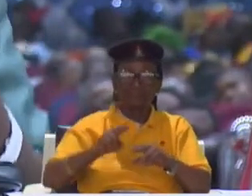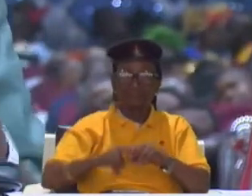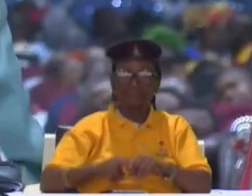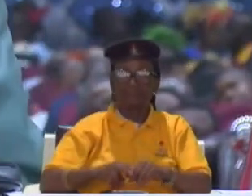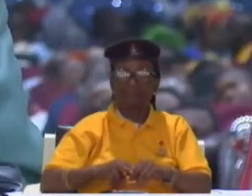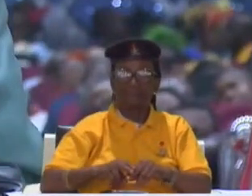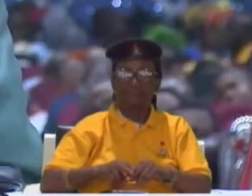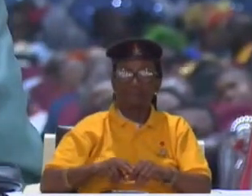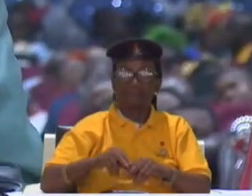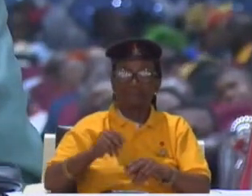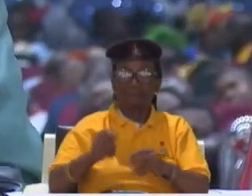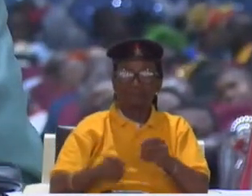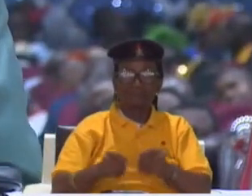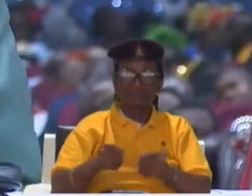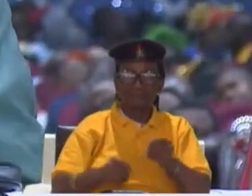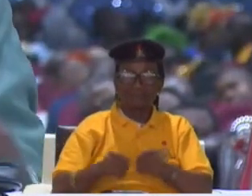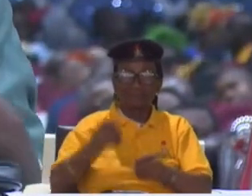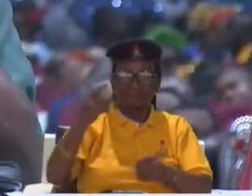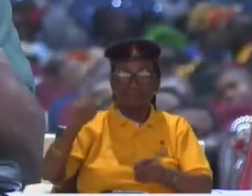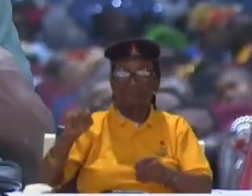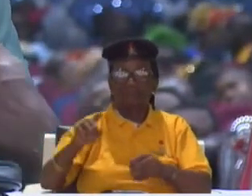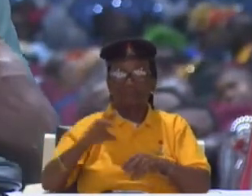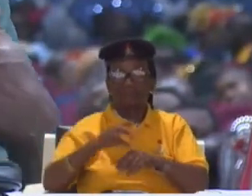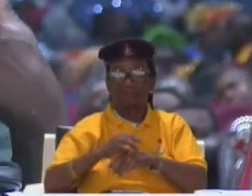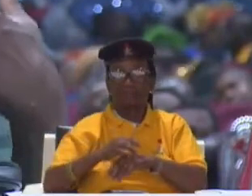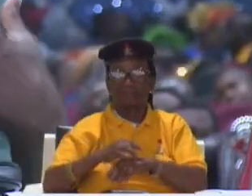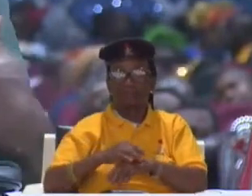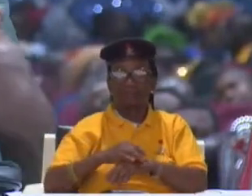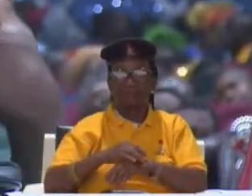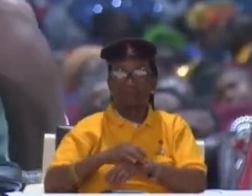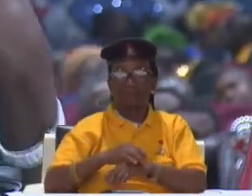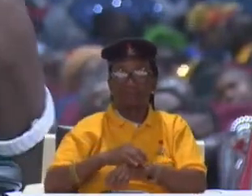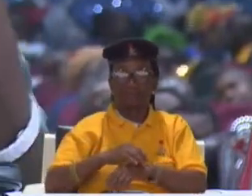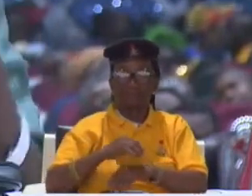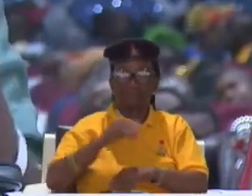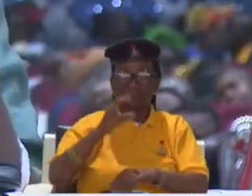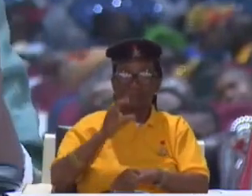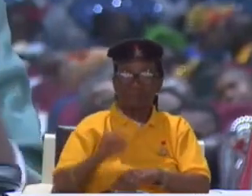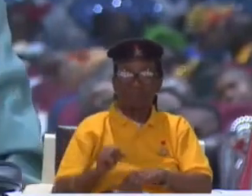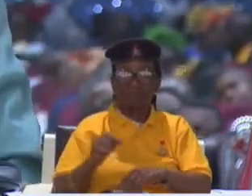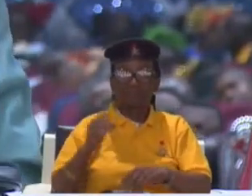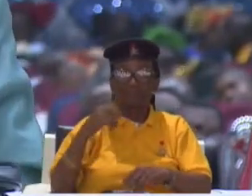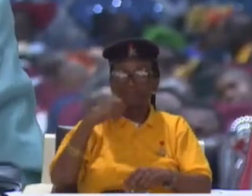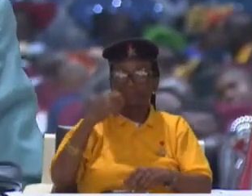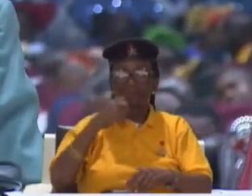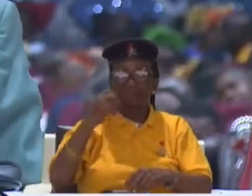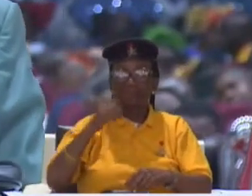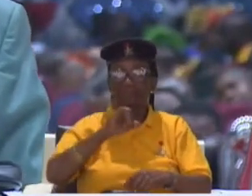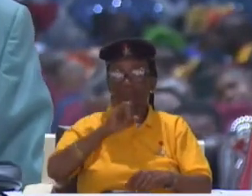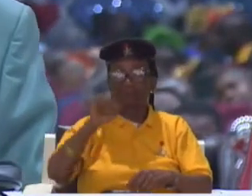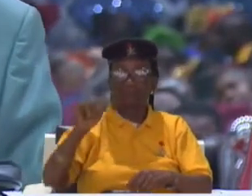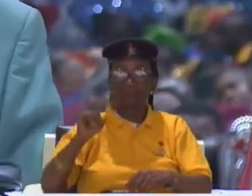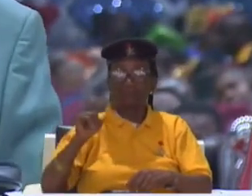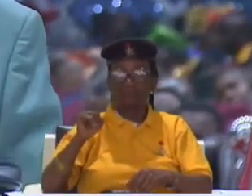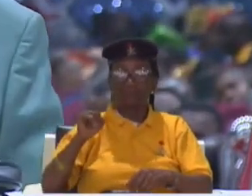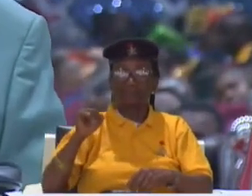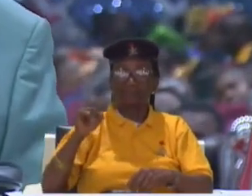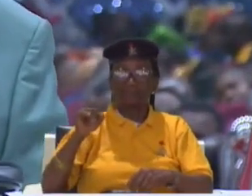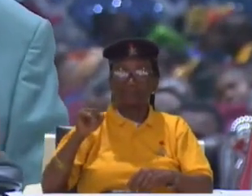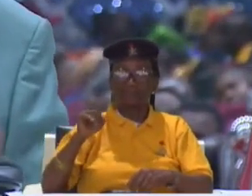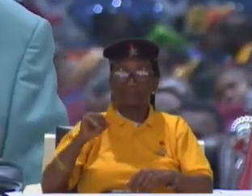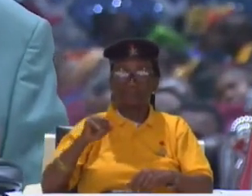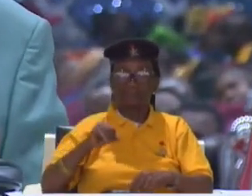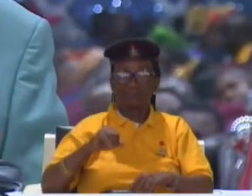controls the earth by speaking.